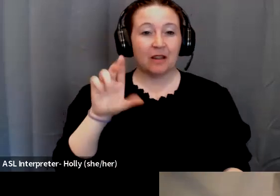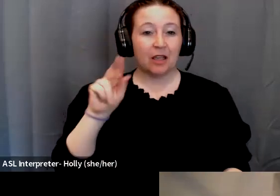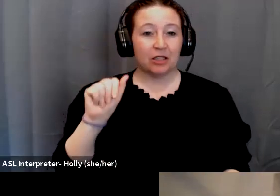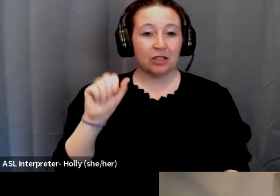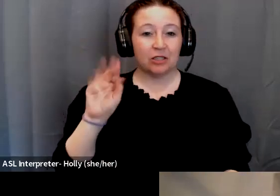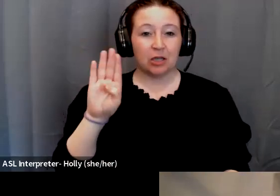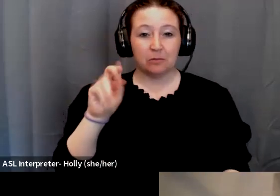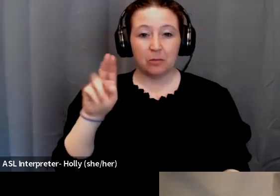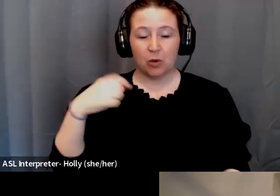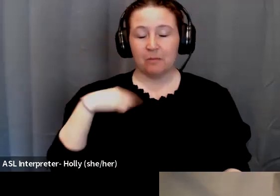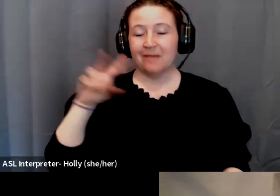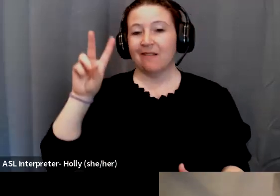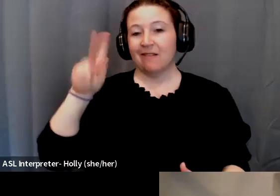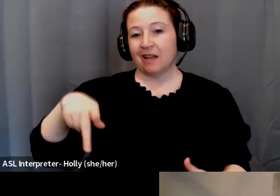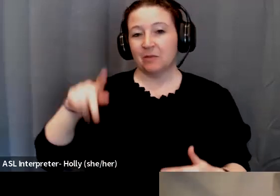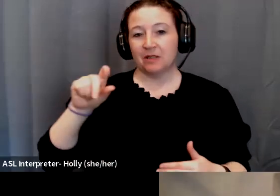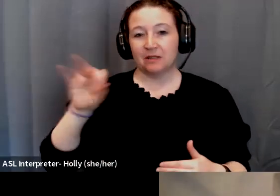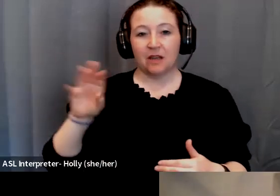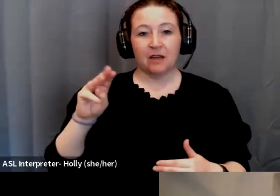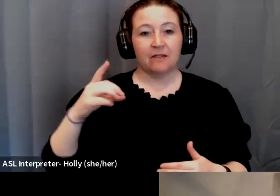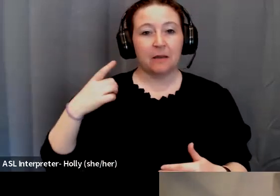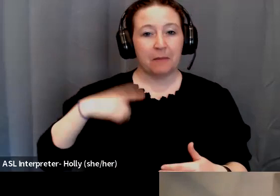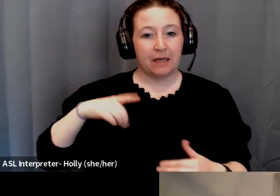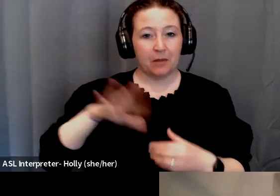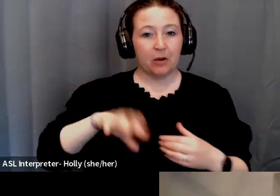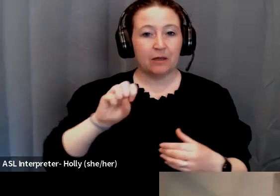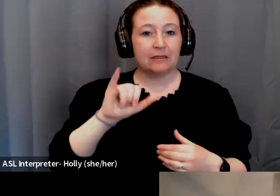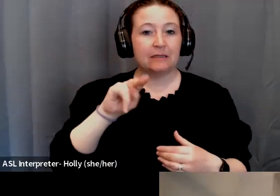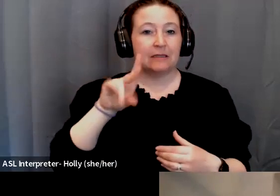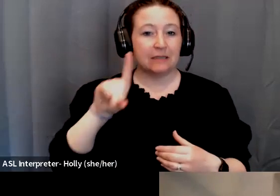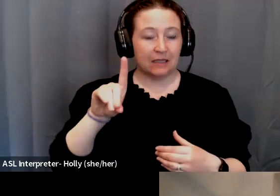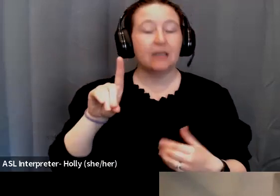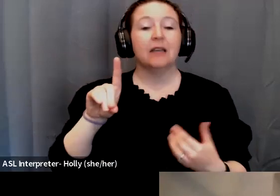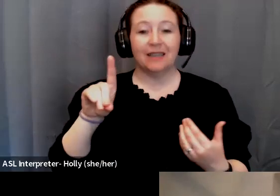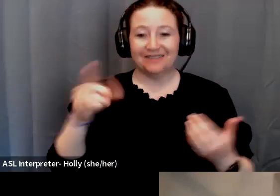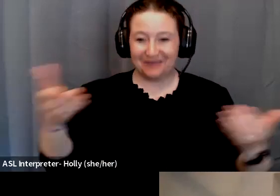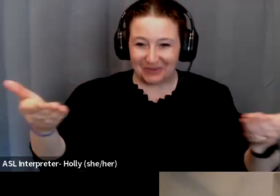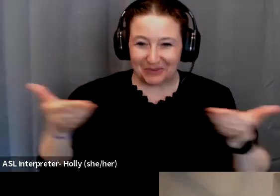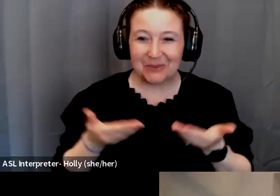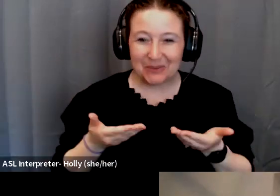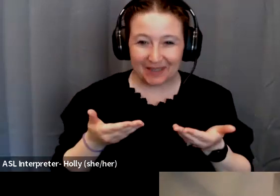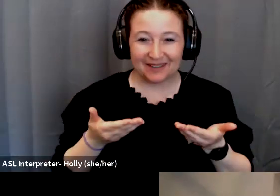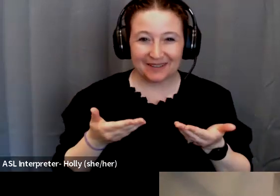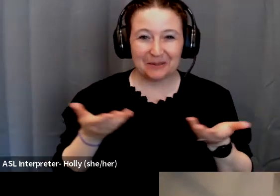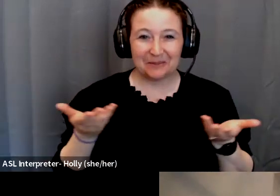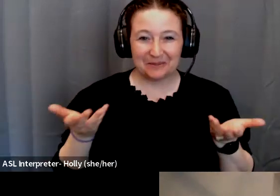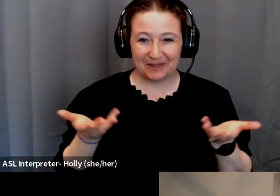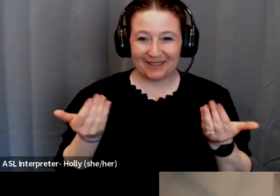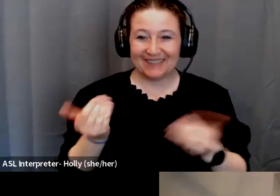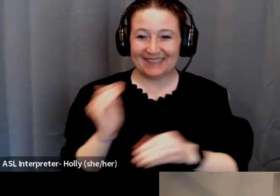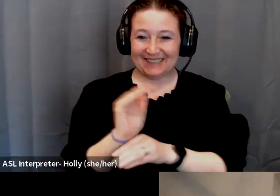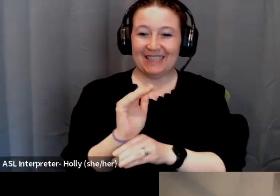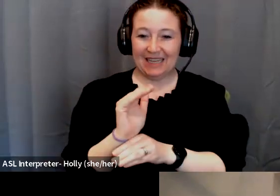Vice President of the Minneapolis Area Synod, and I want to welcome you all to tonight's